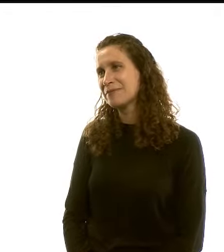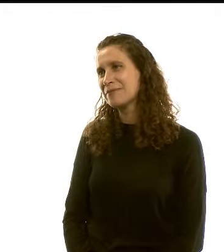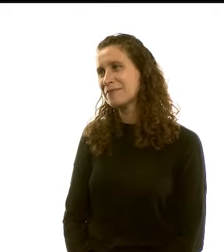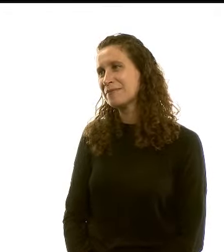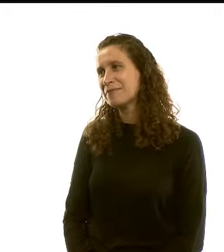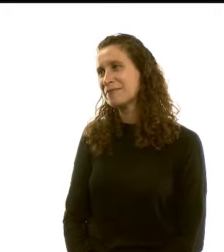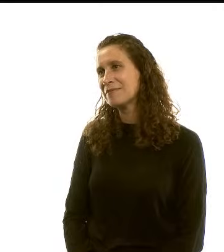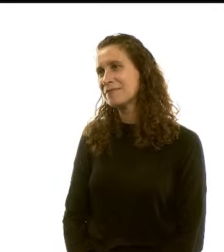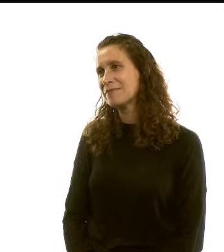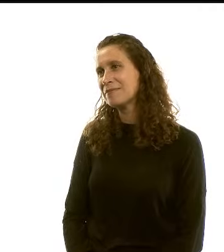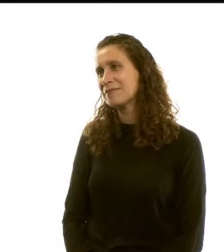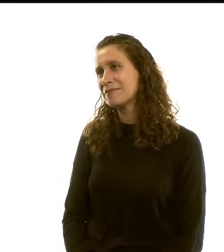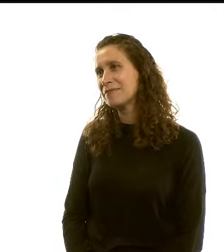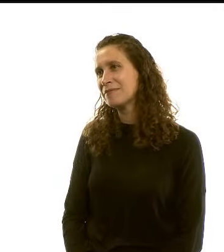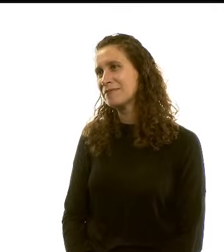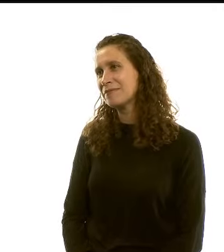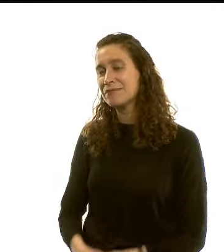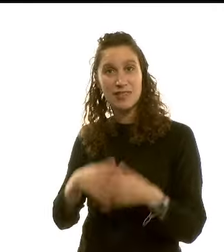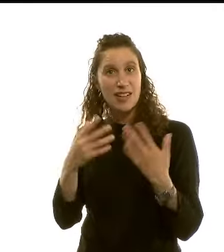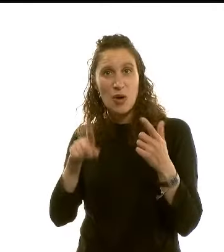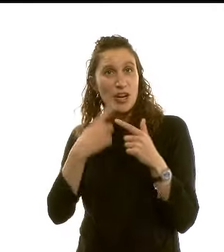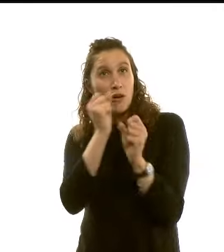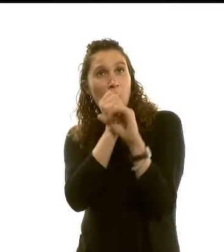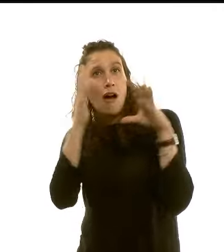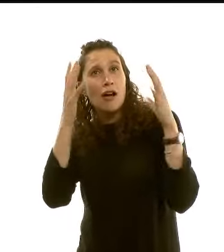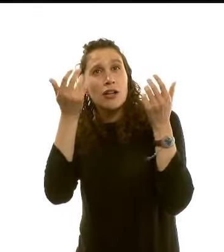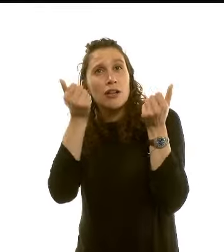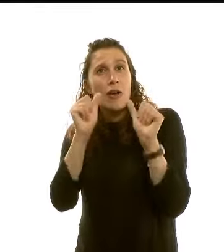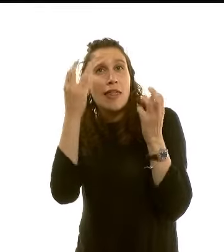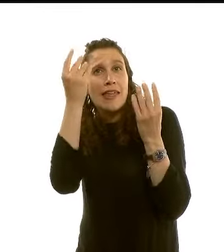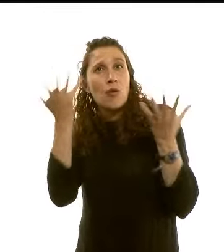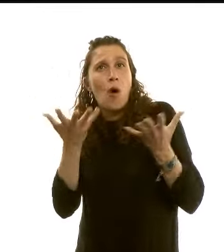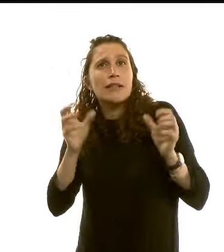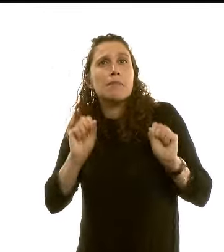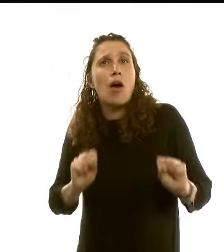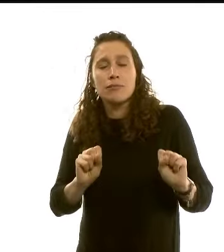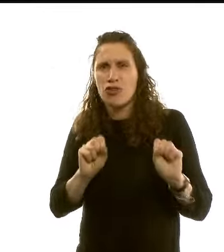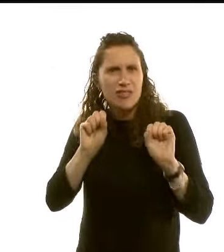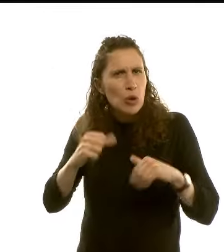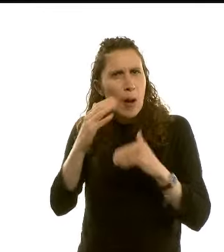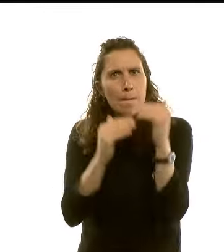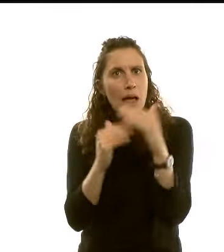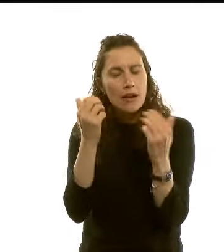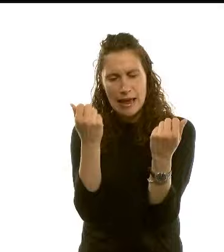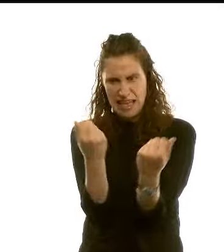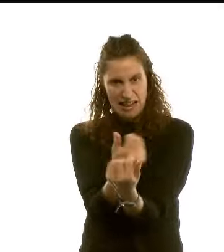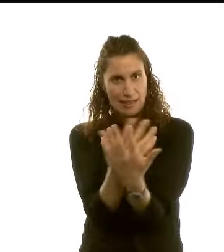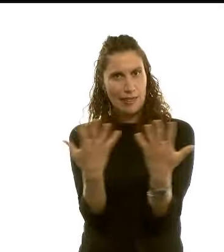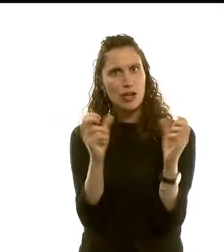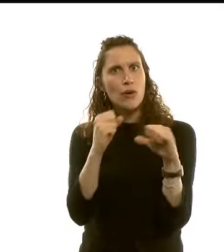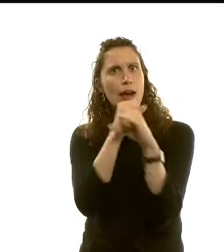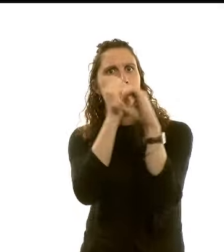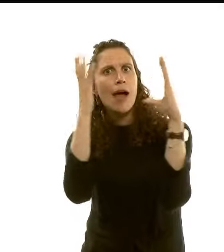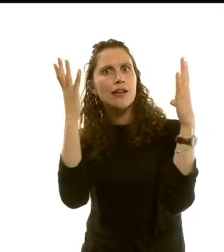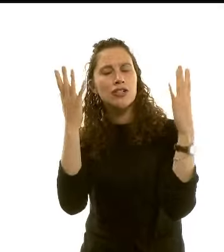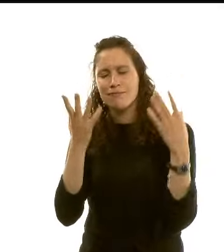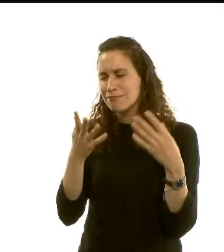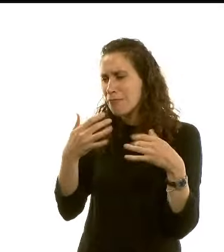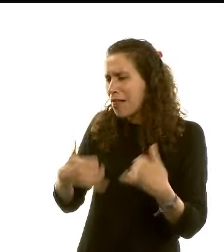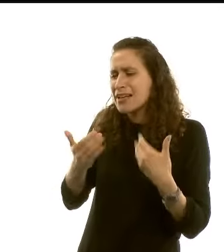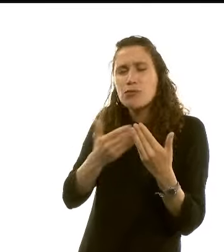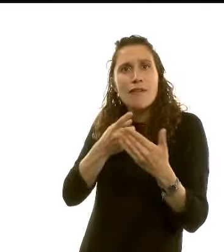The more that you start to look into what is possible, you realize you could build absolutely anything you can imagine. Play is whatever you want it to